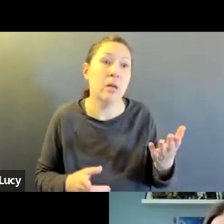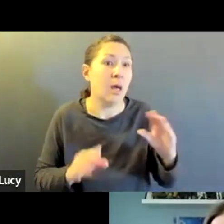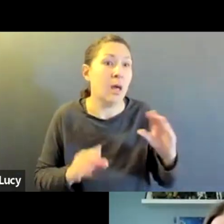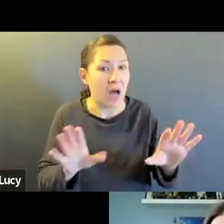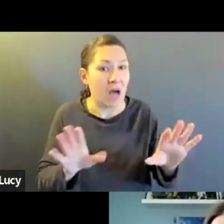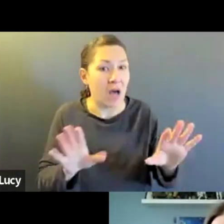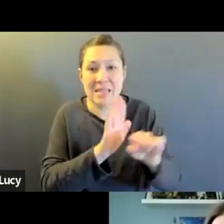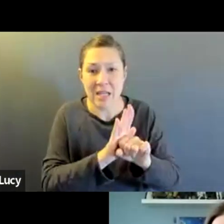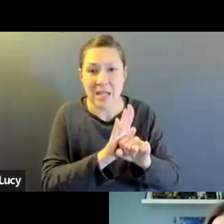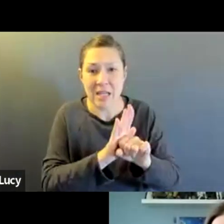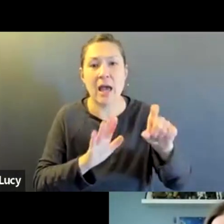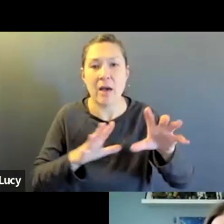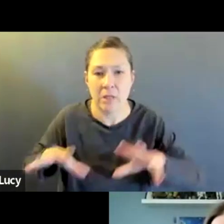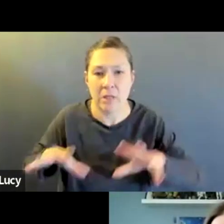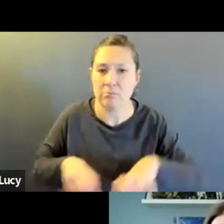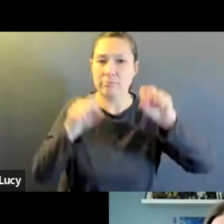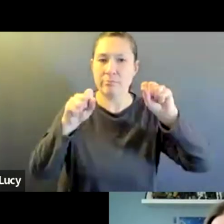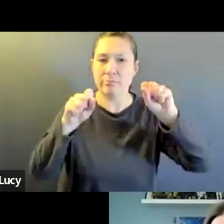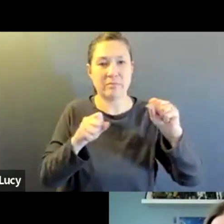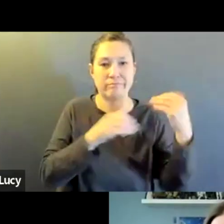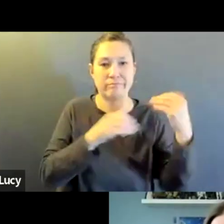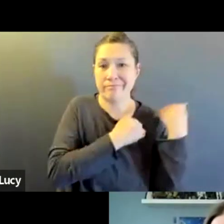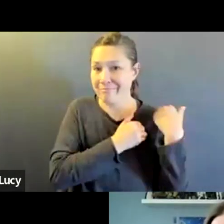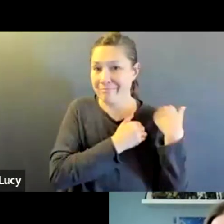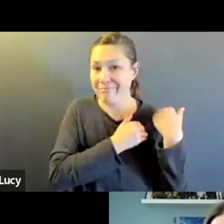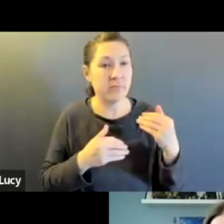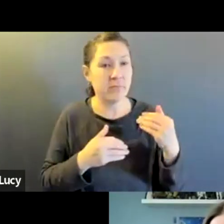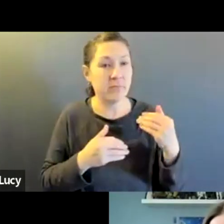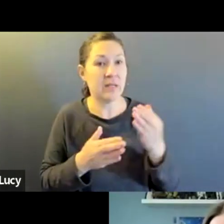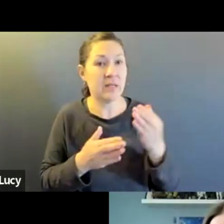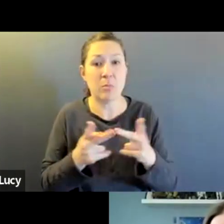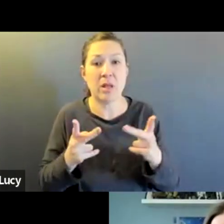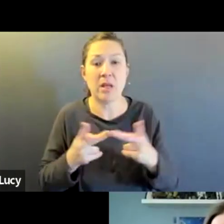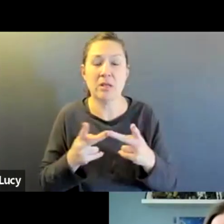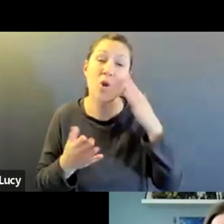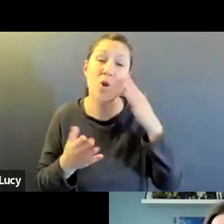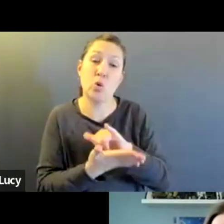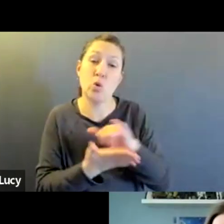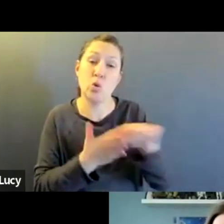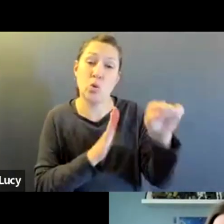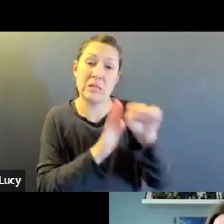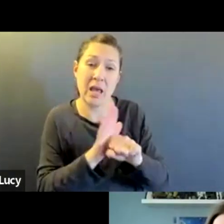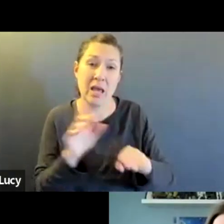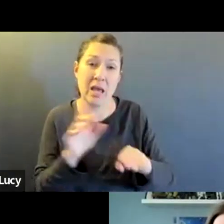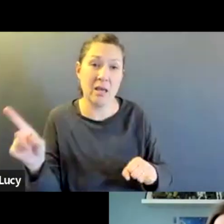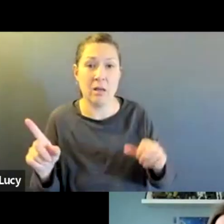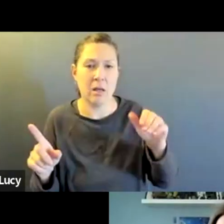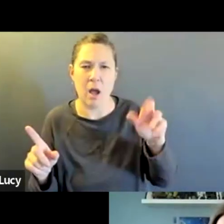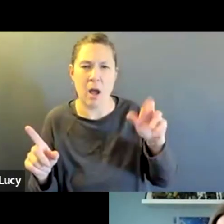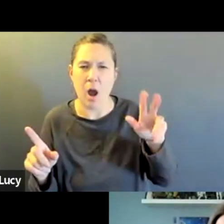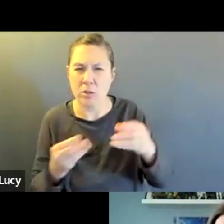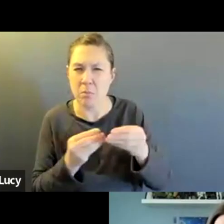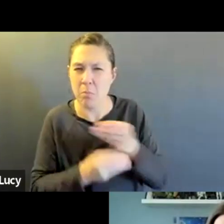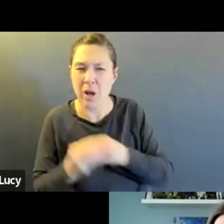into the breach in some places. You know, a place like New York State, just in its arts budget alone, I think